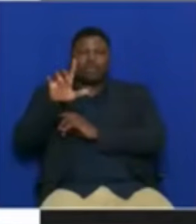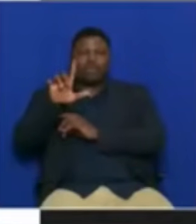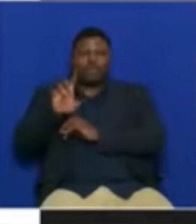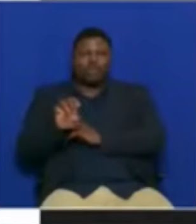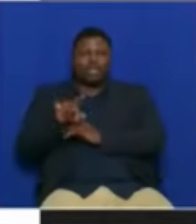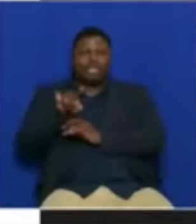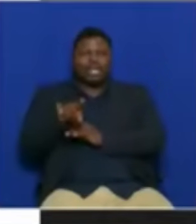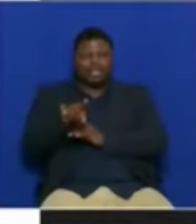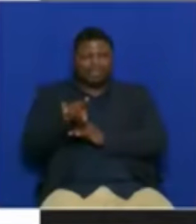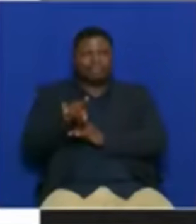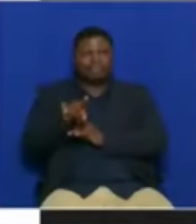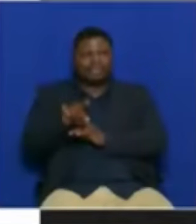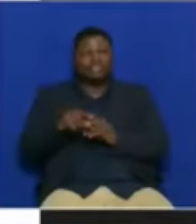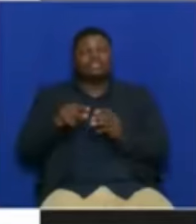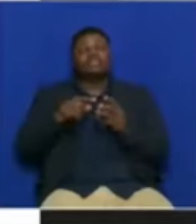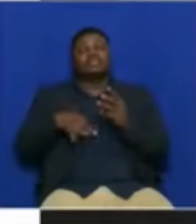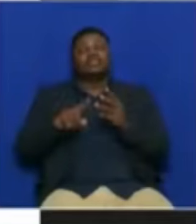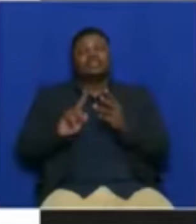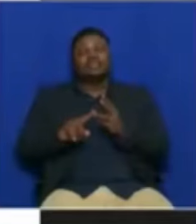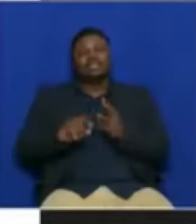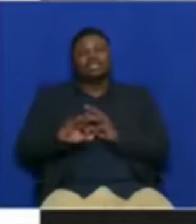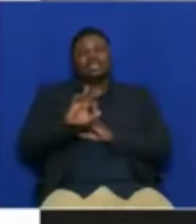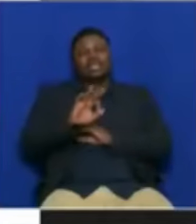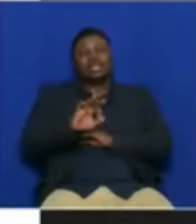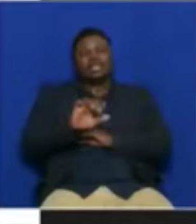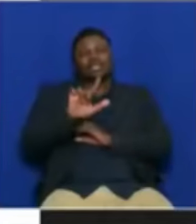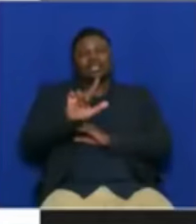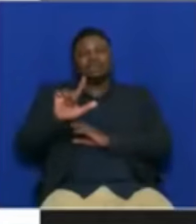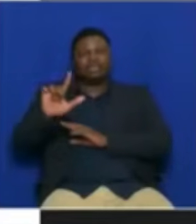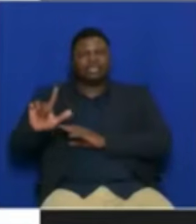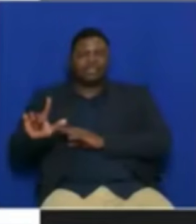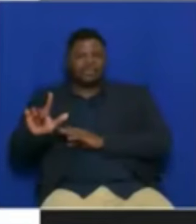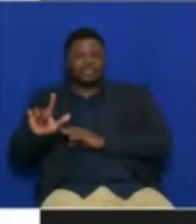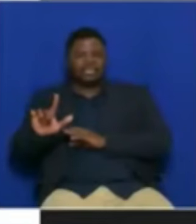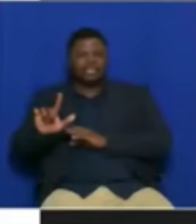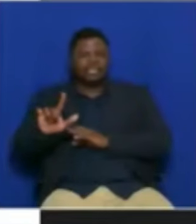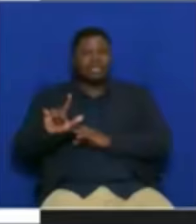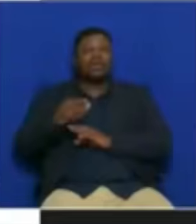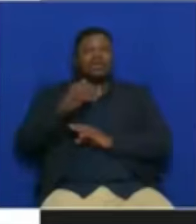377, it's to Colonel Bapela.